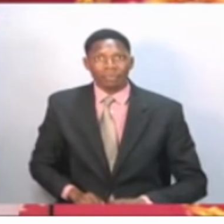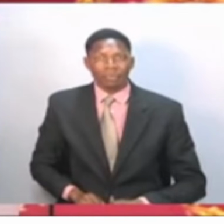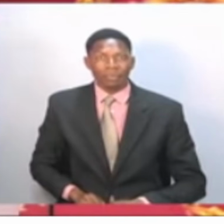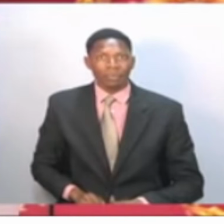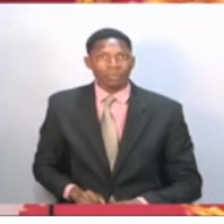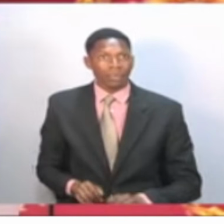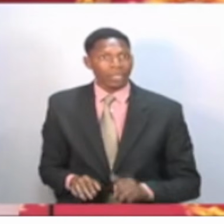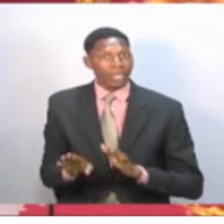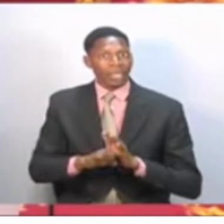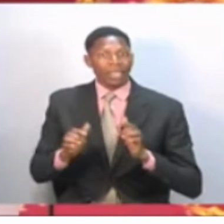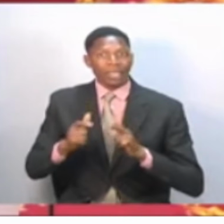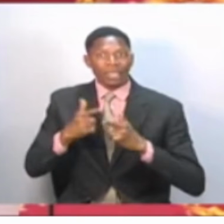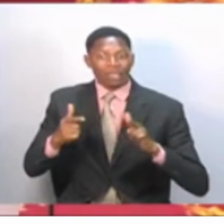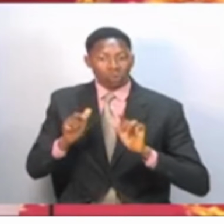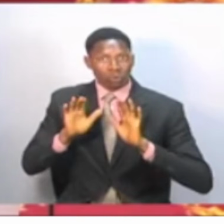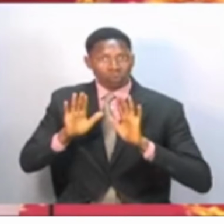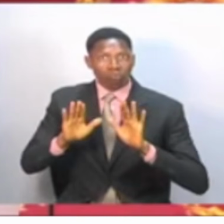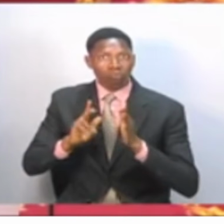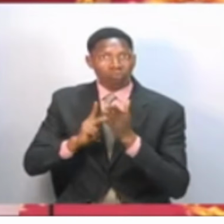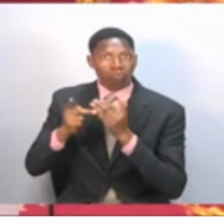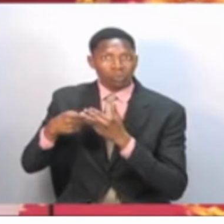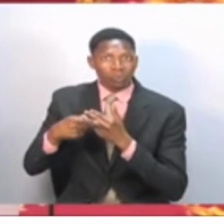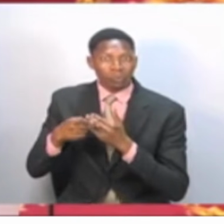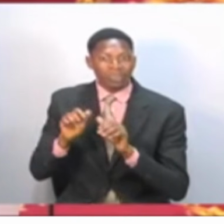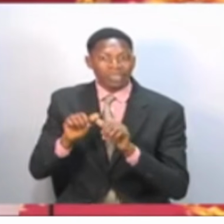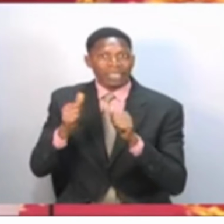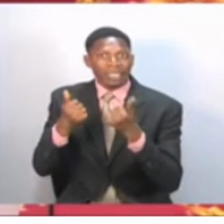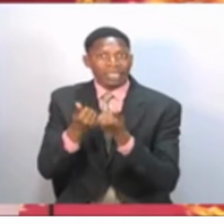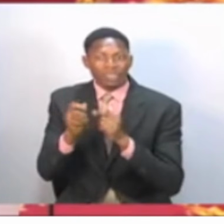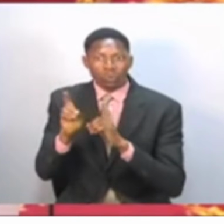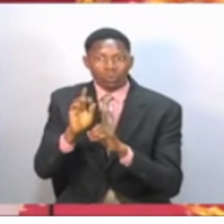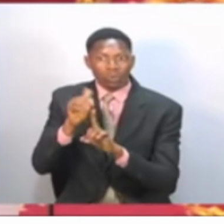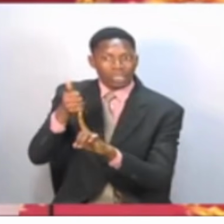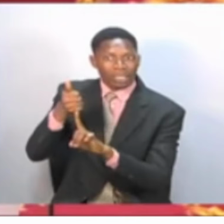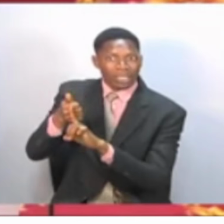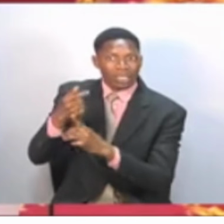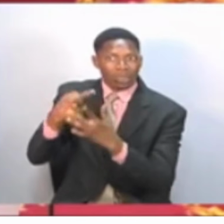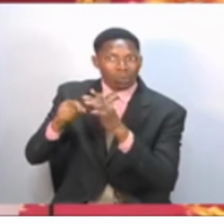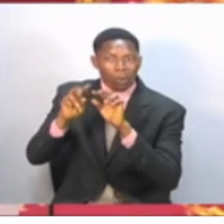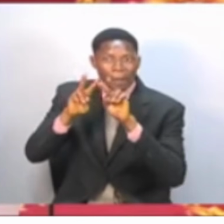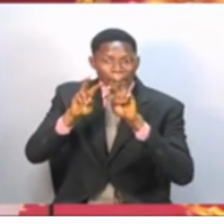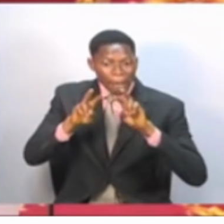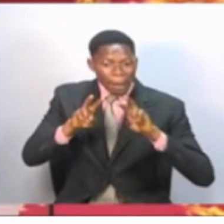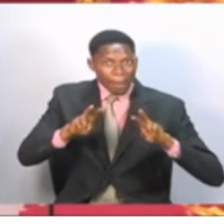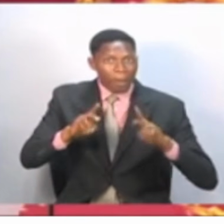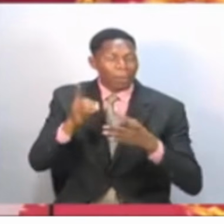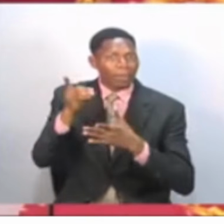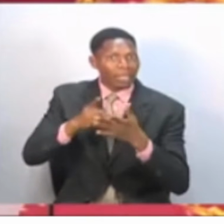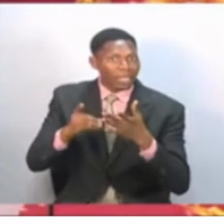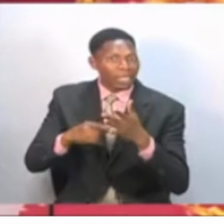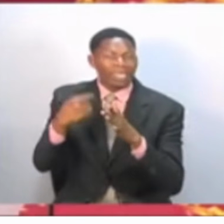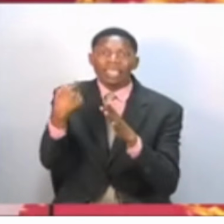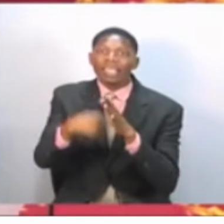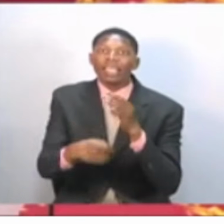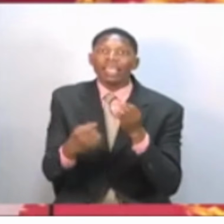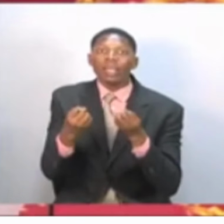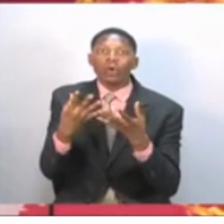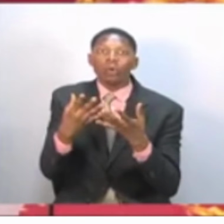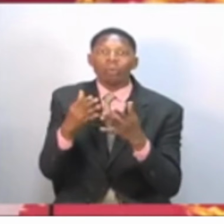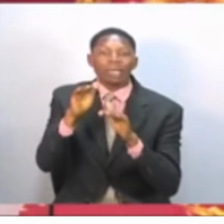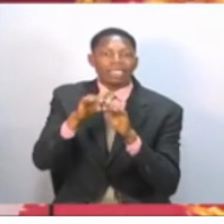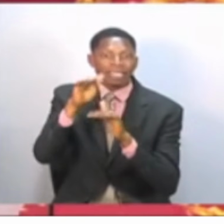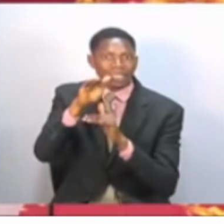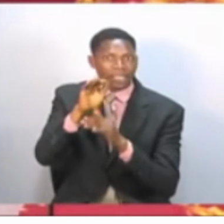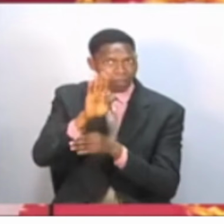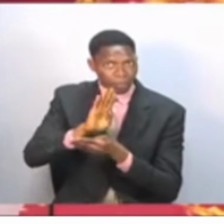under the Big Push program, agencies did their own survey, design, costing, at saving billions.